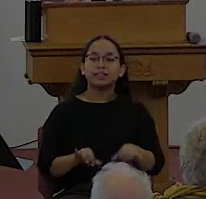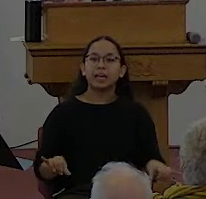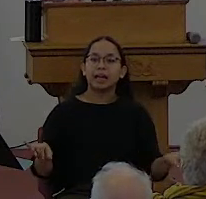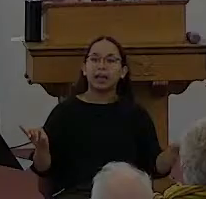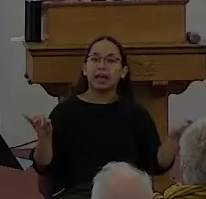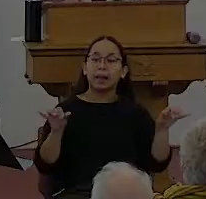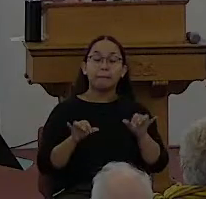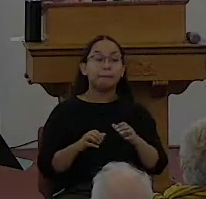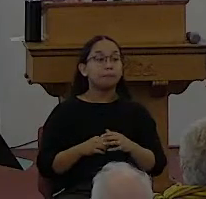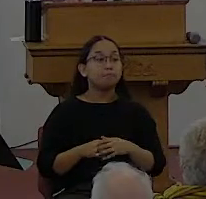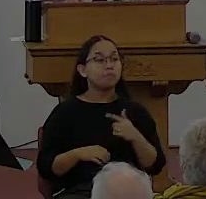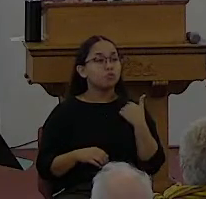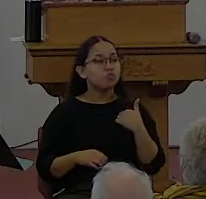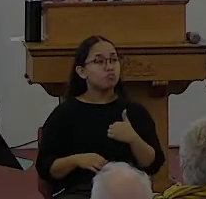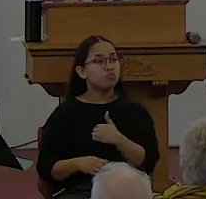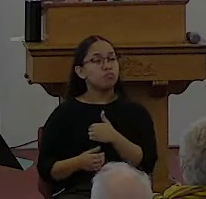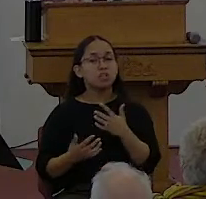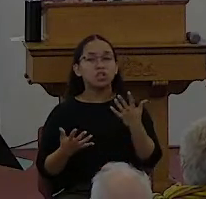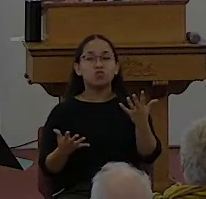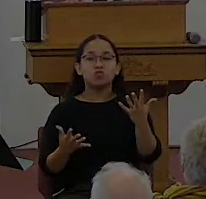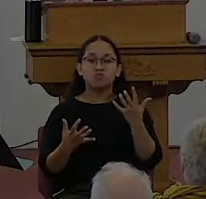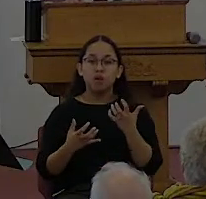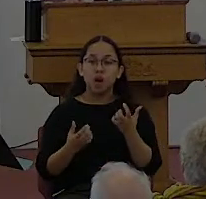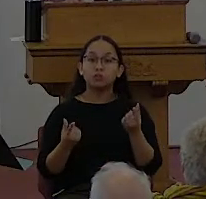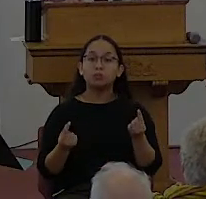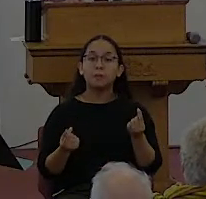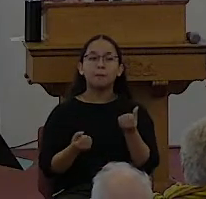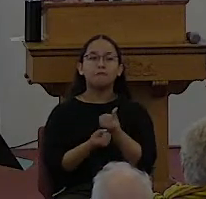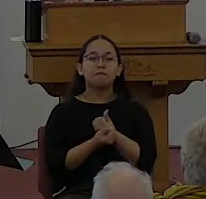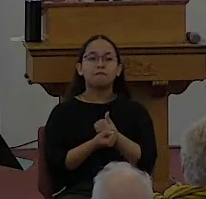We want to be free.